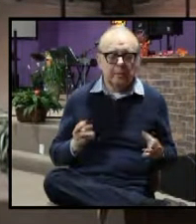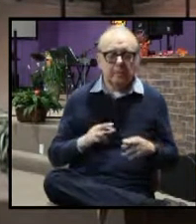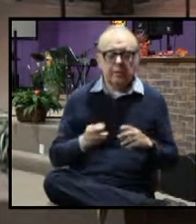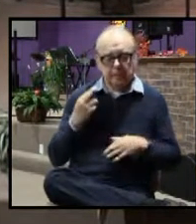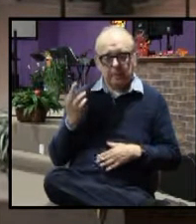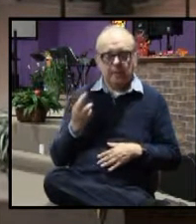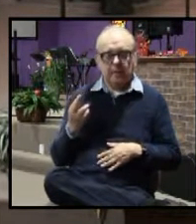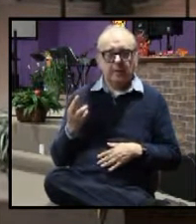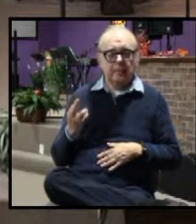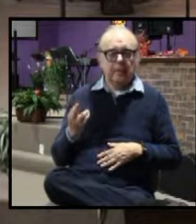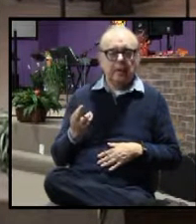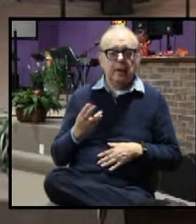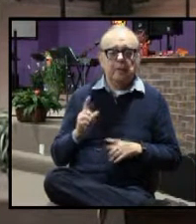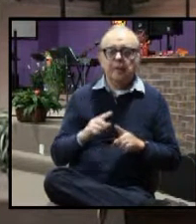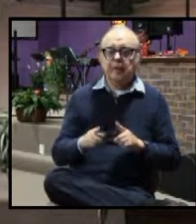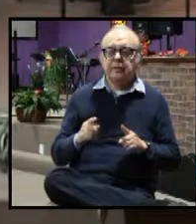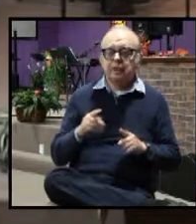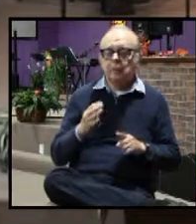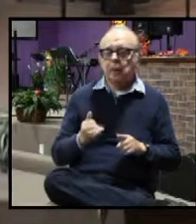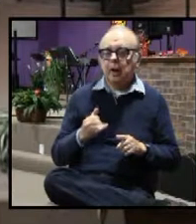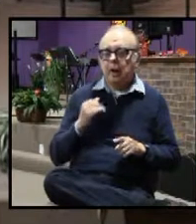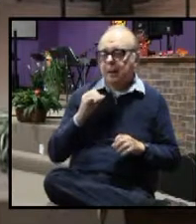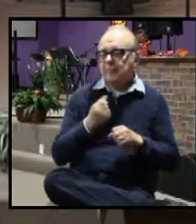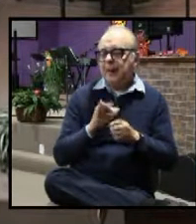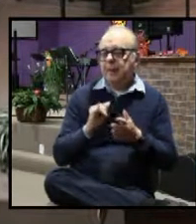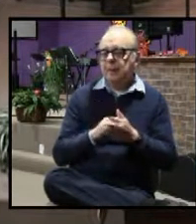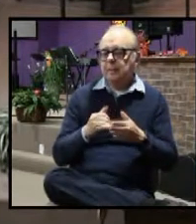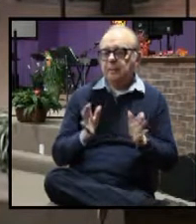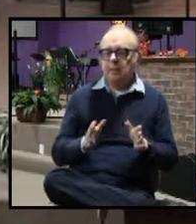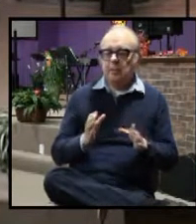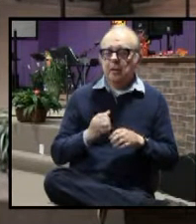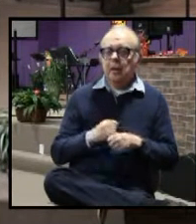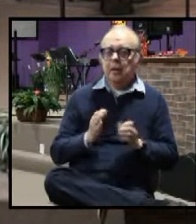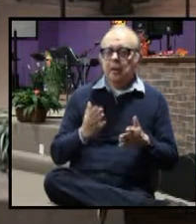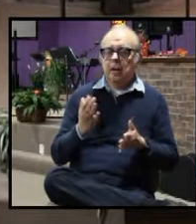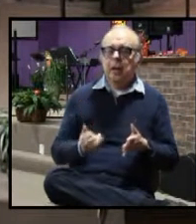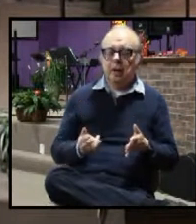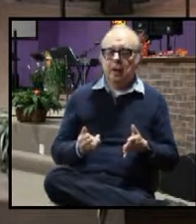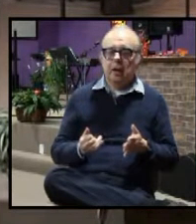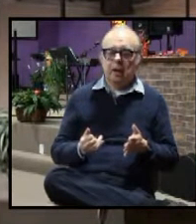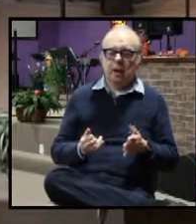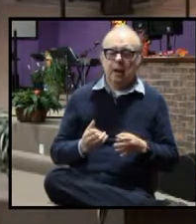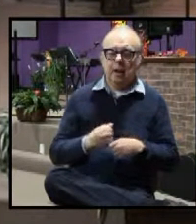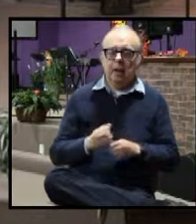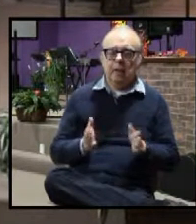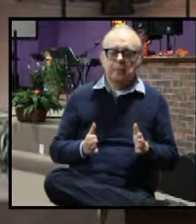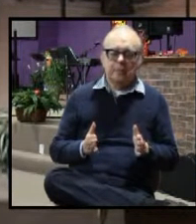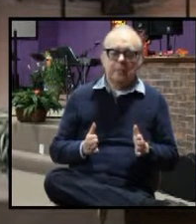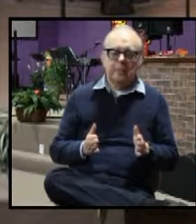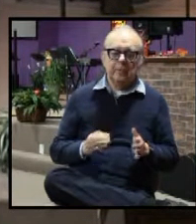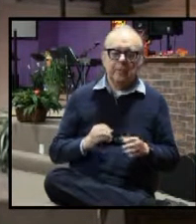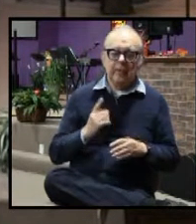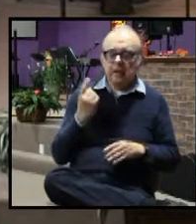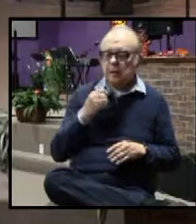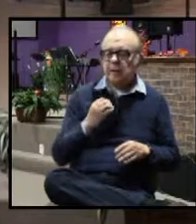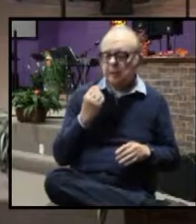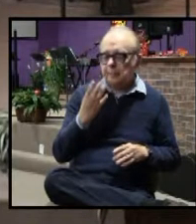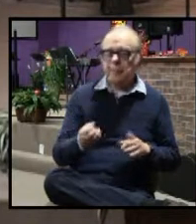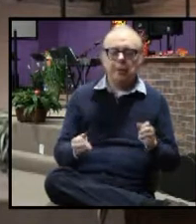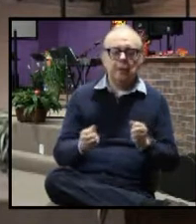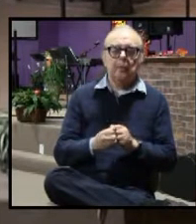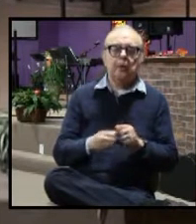and many different purposes, but that is not what I created it for. I created it just because I wanted to make a box that looked pretty with a hole in the top